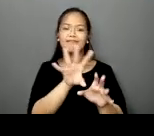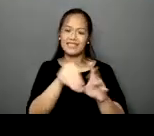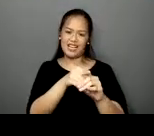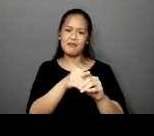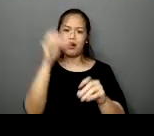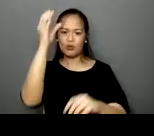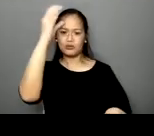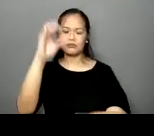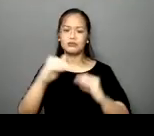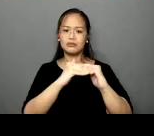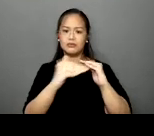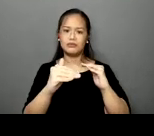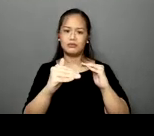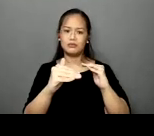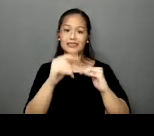aspect.